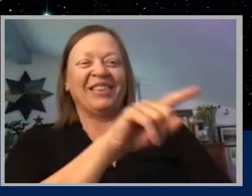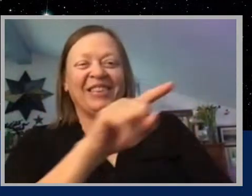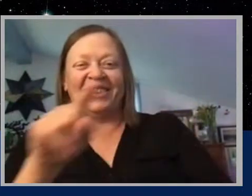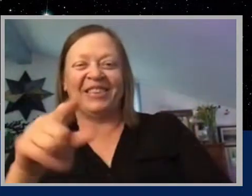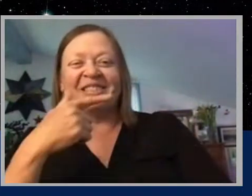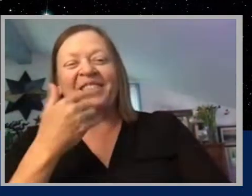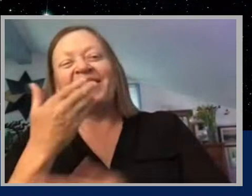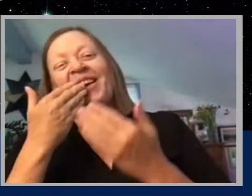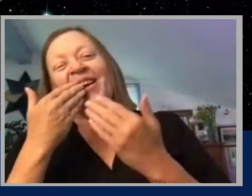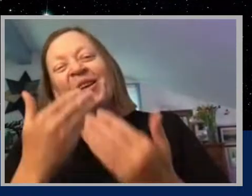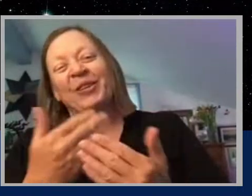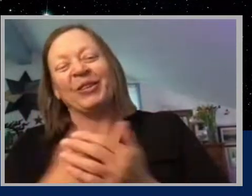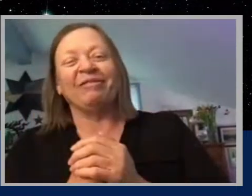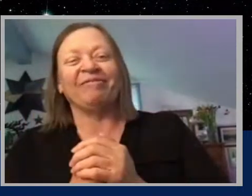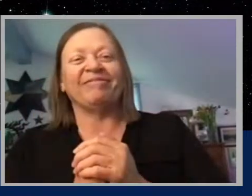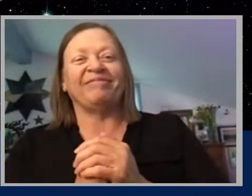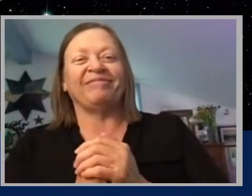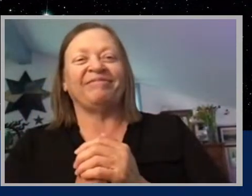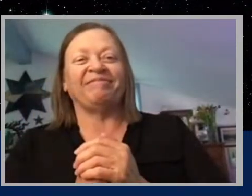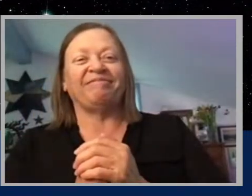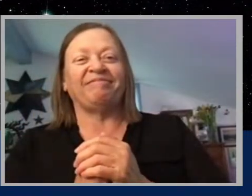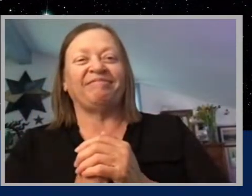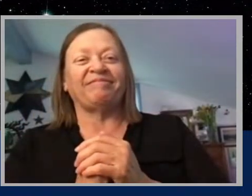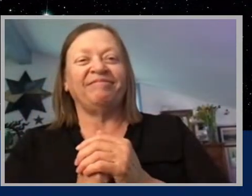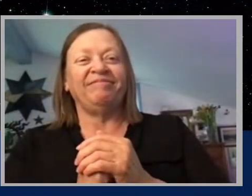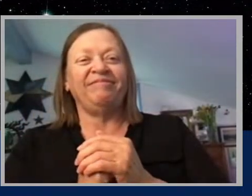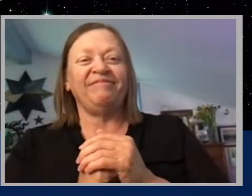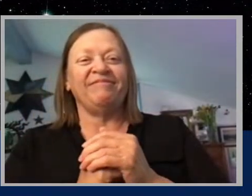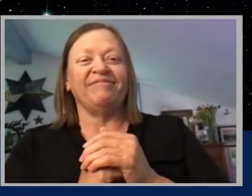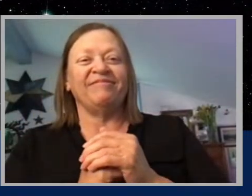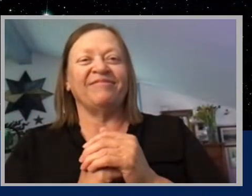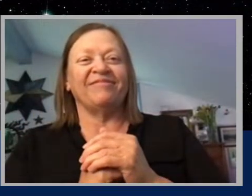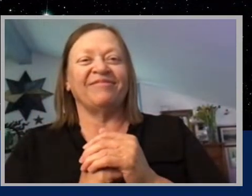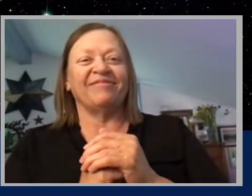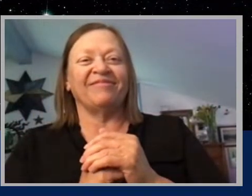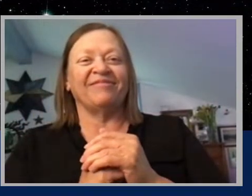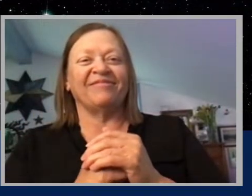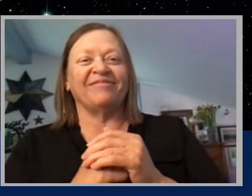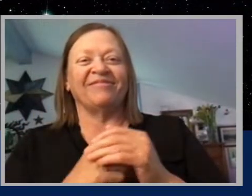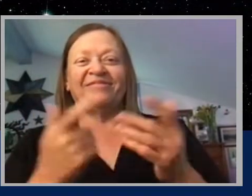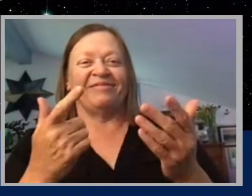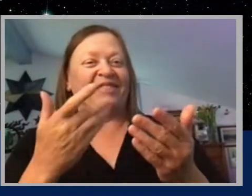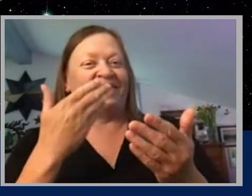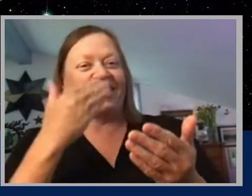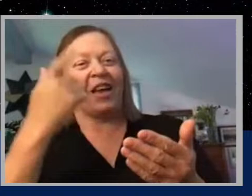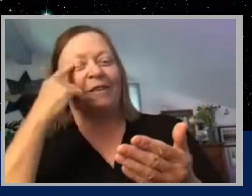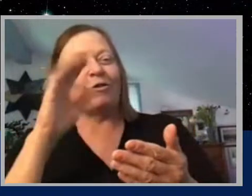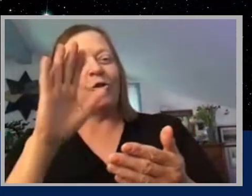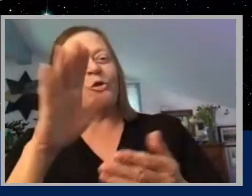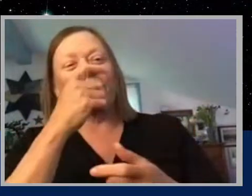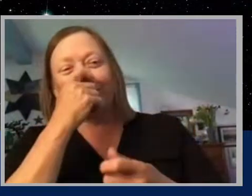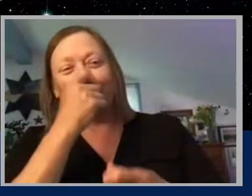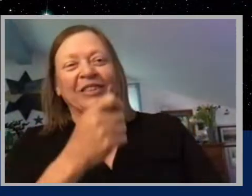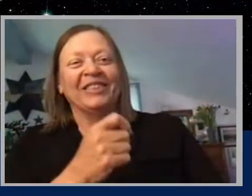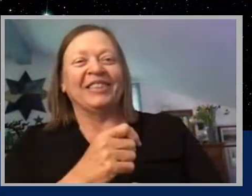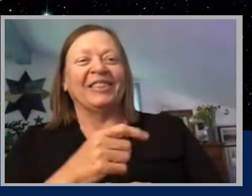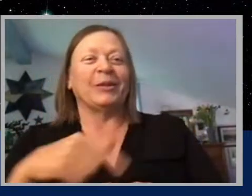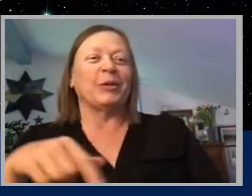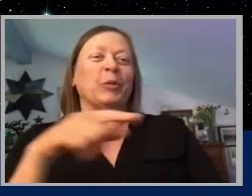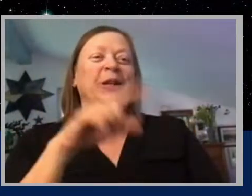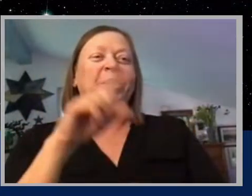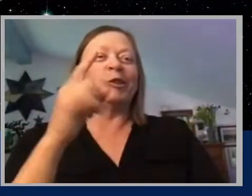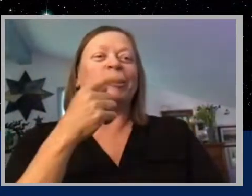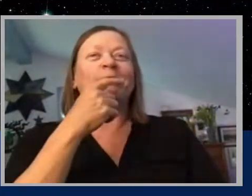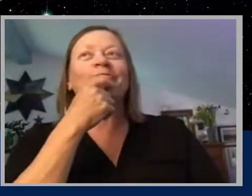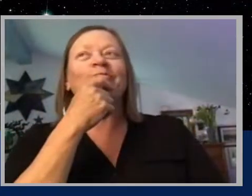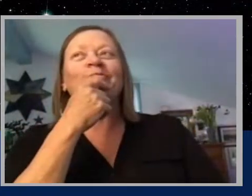guys. All right. I appreciate your interest. Yeah, no, it's not like scripted. It's not like, okay, the first question will be this,